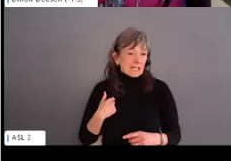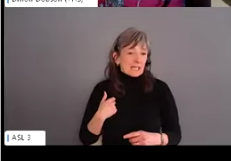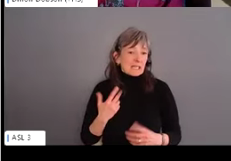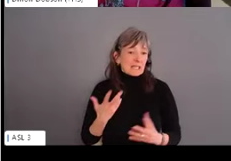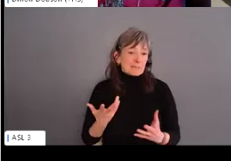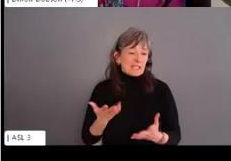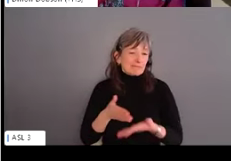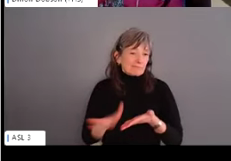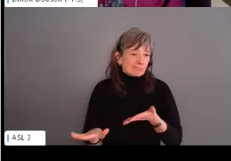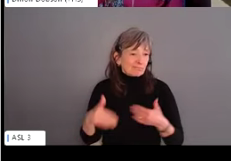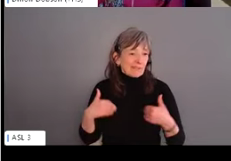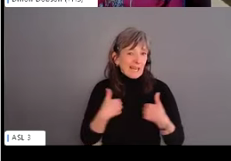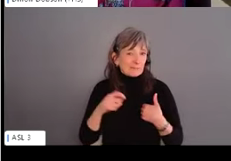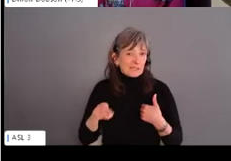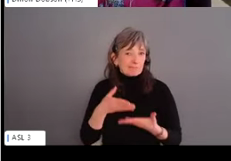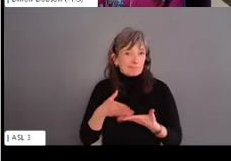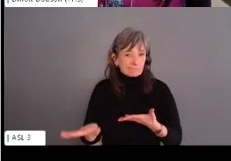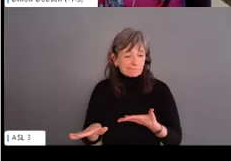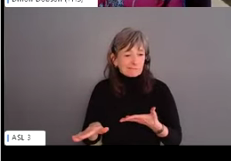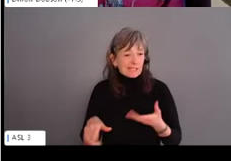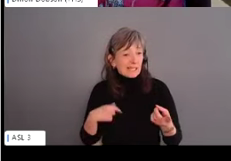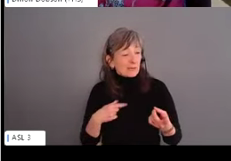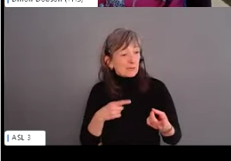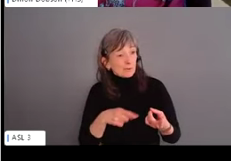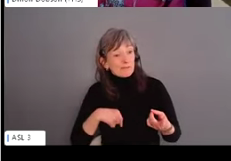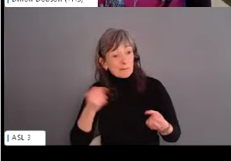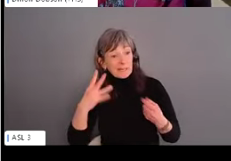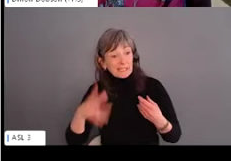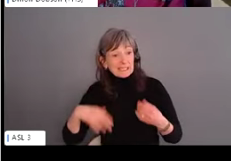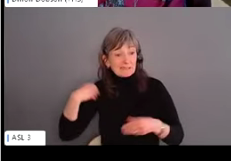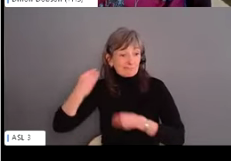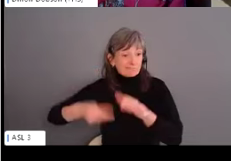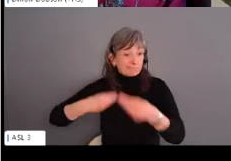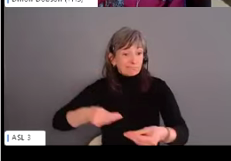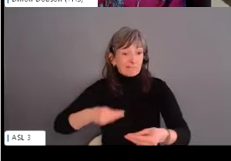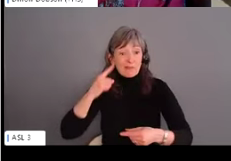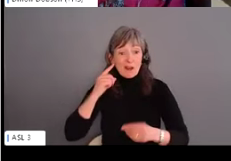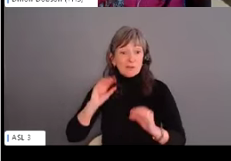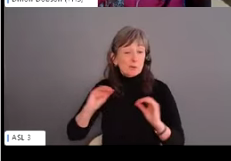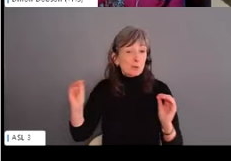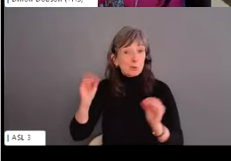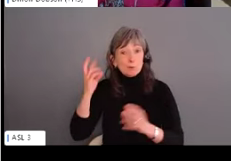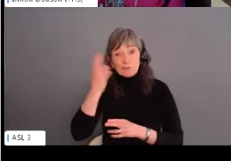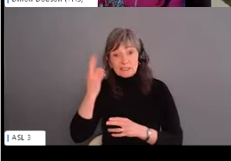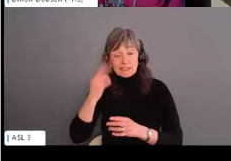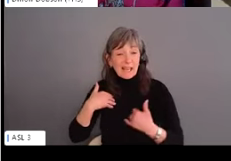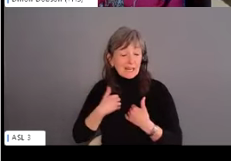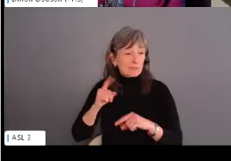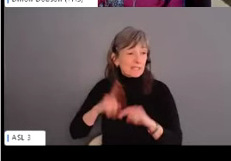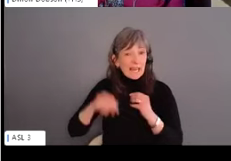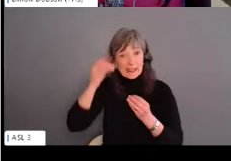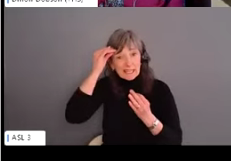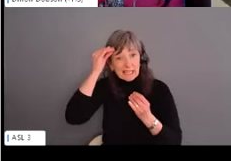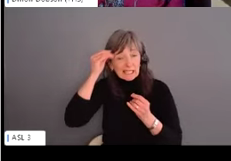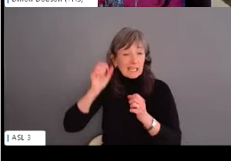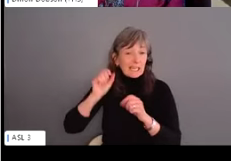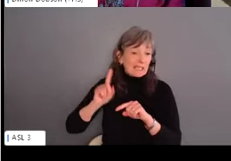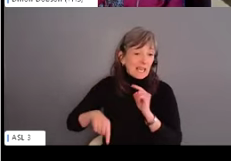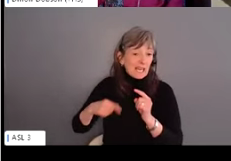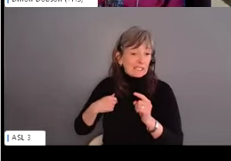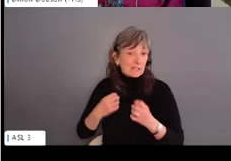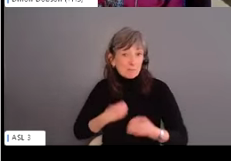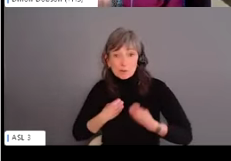were thought to actually lack reasoning, not only reasoning, but also emotion. And we know with Darwin's theory of survival of the fittest that this